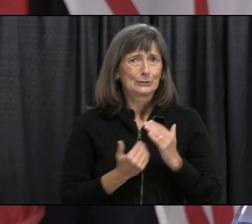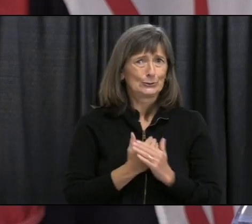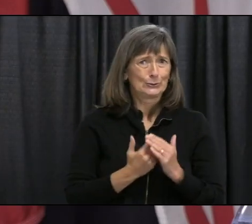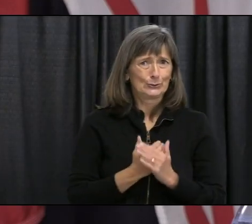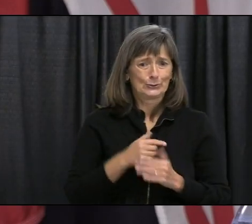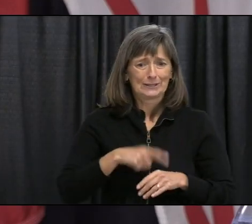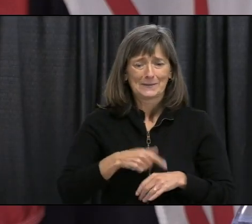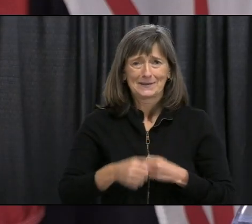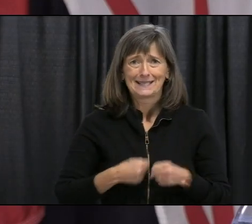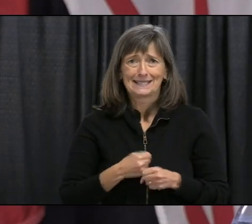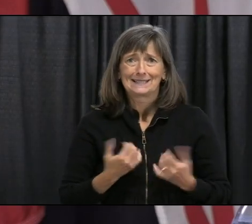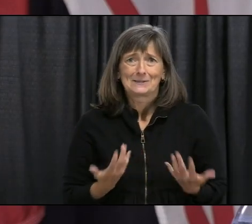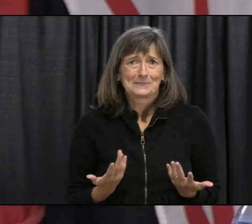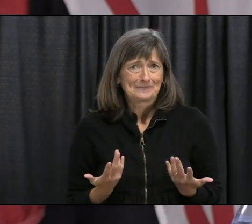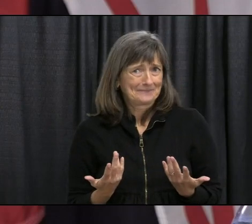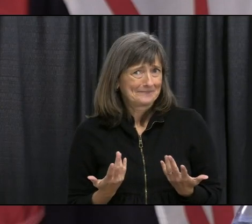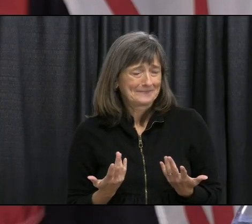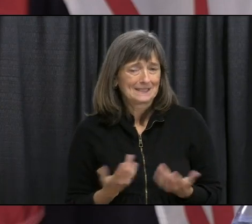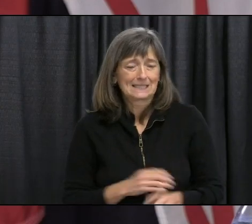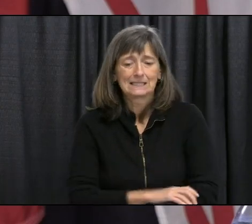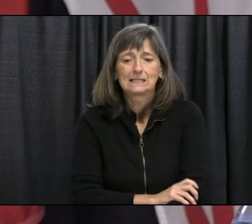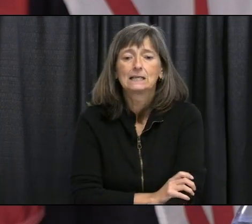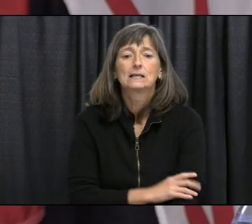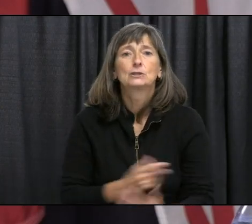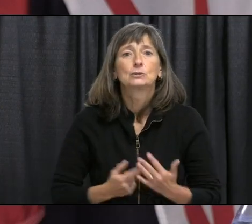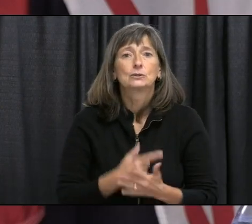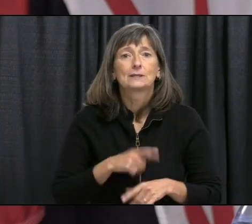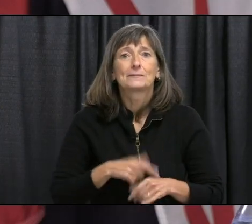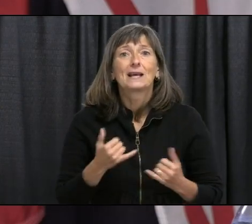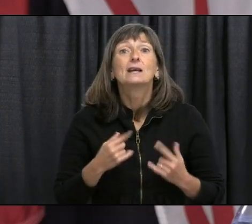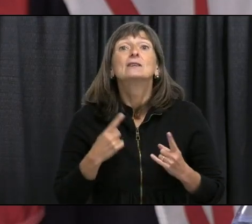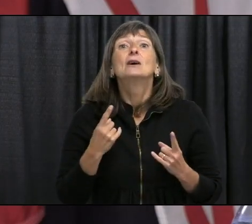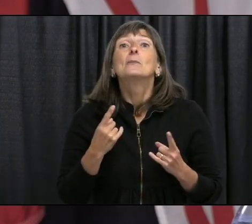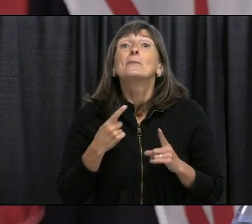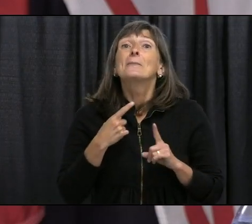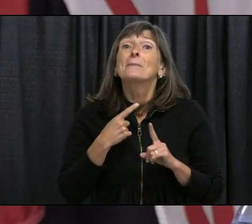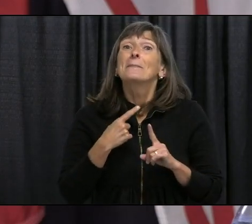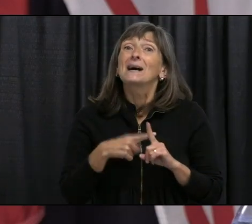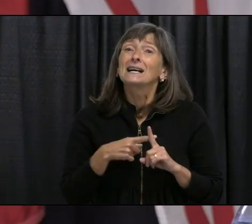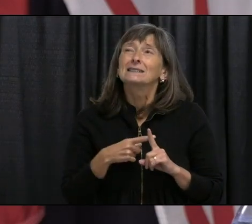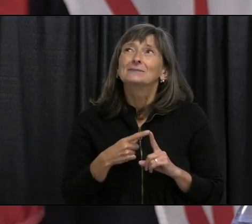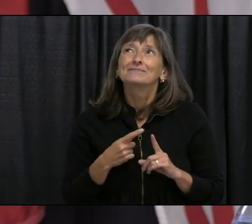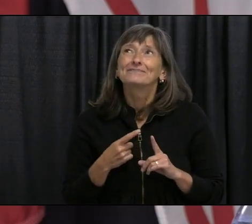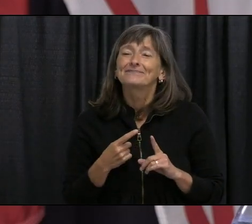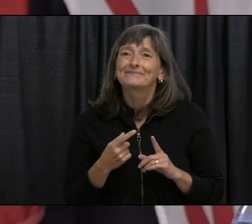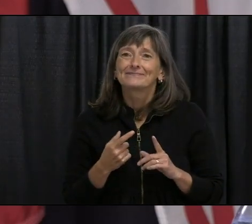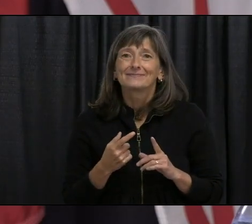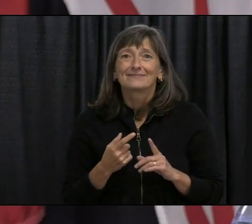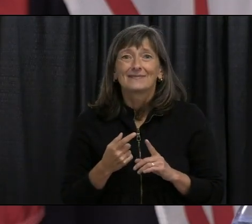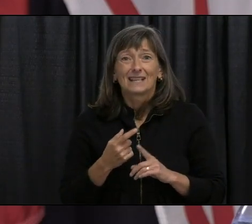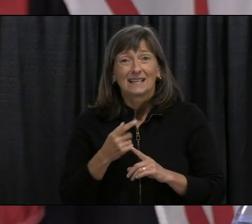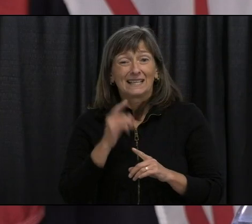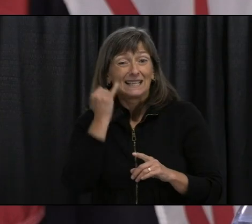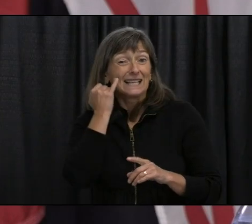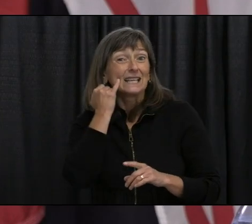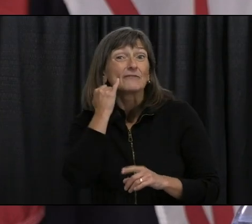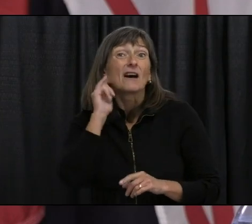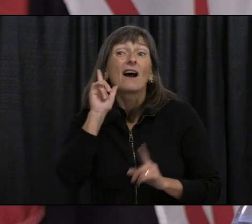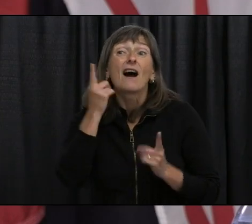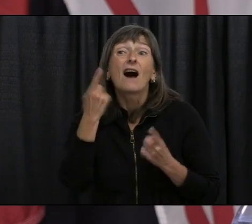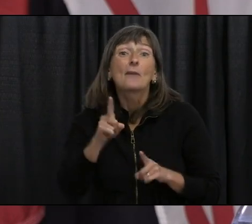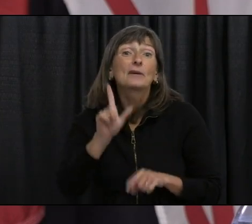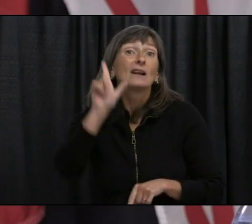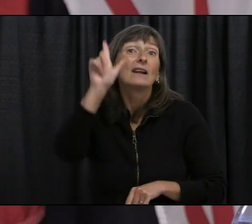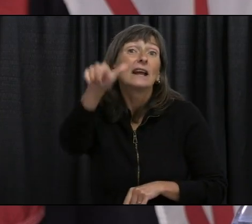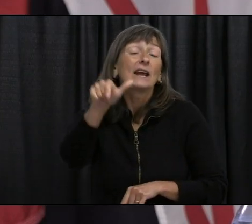We have plans. There are really only so many ways you can do mass vaccinations. So the